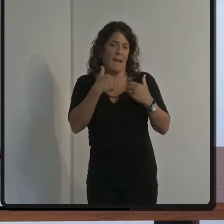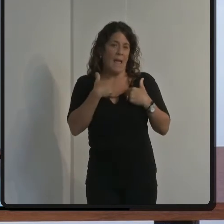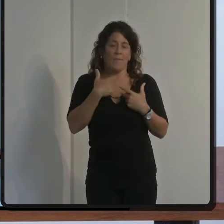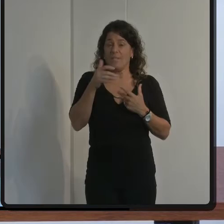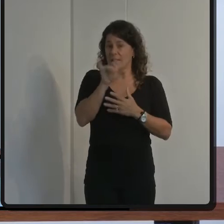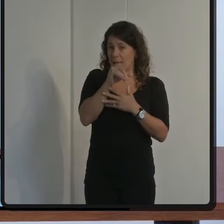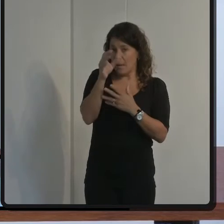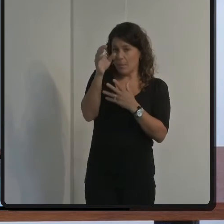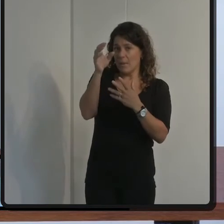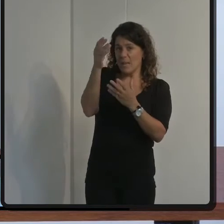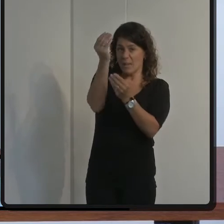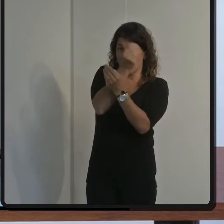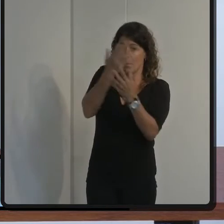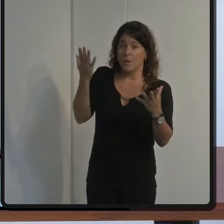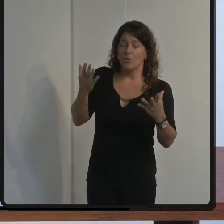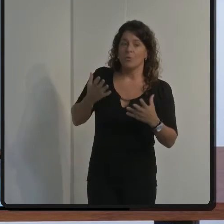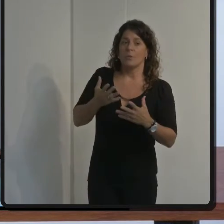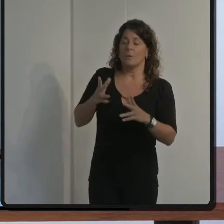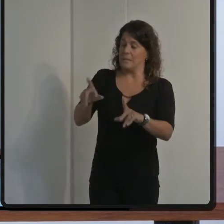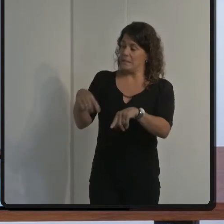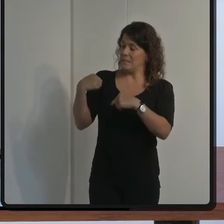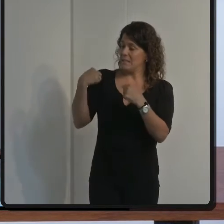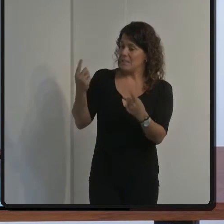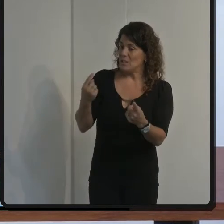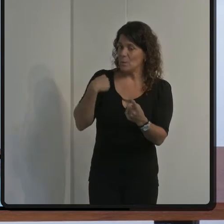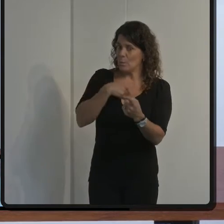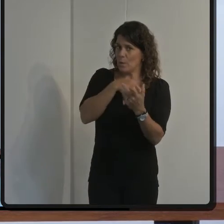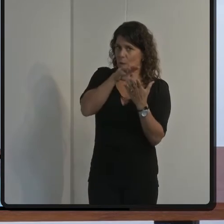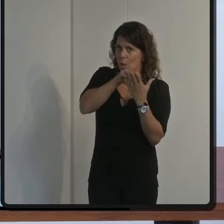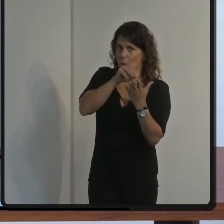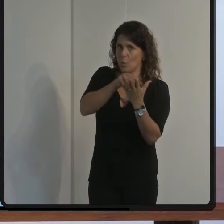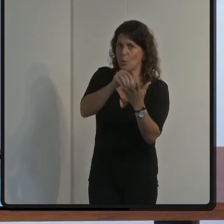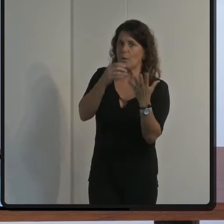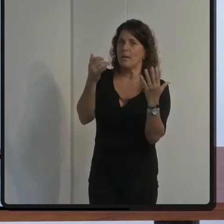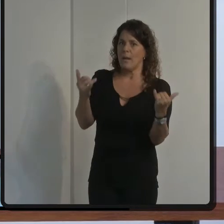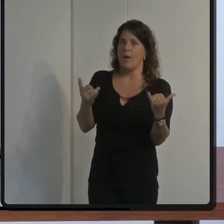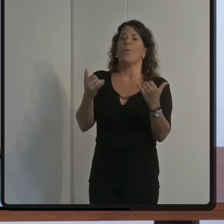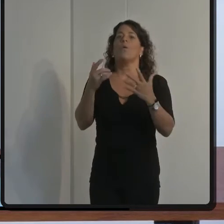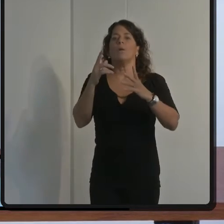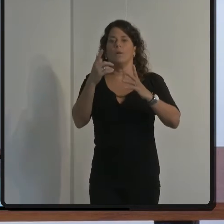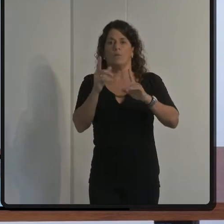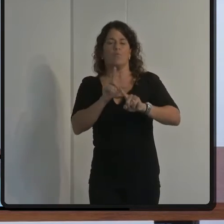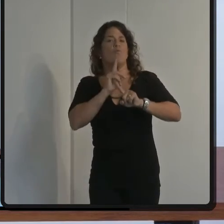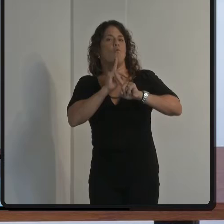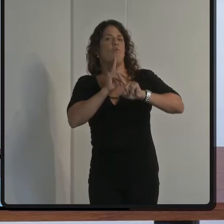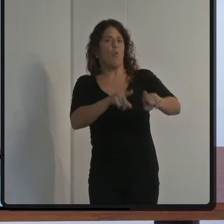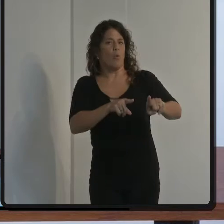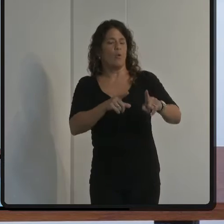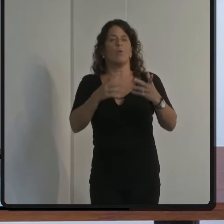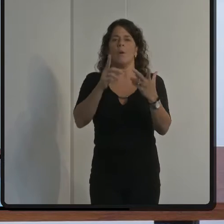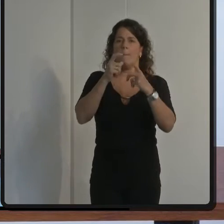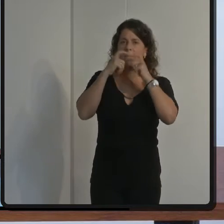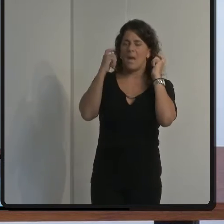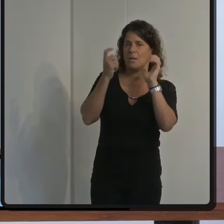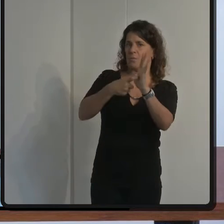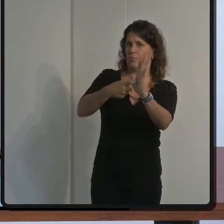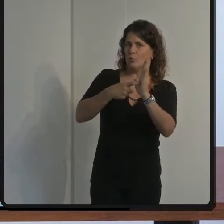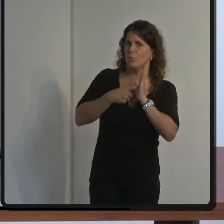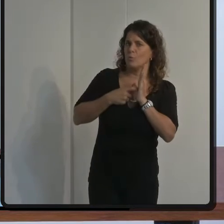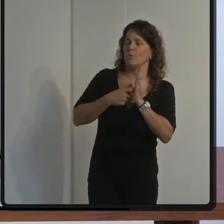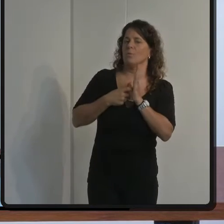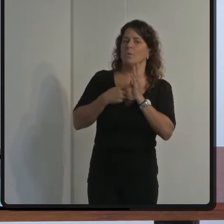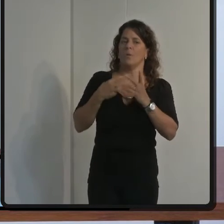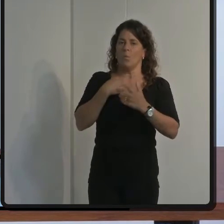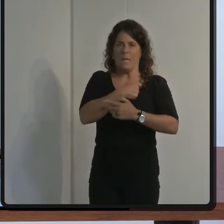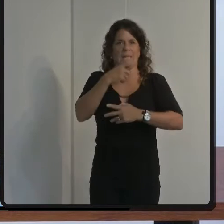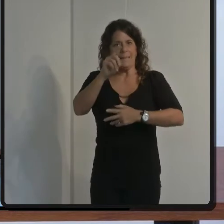Since those events, that is the current status, and people are wearing masks to an increasing degree all the